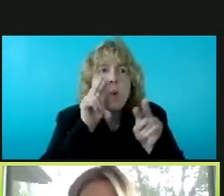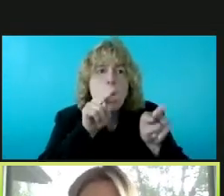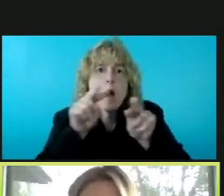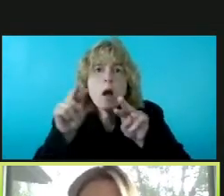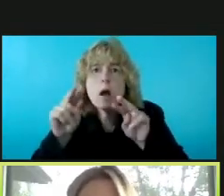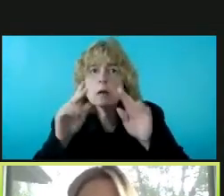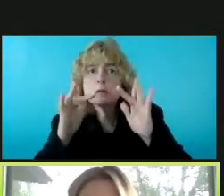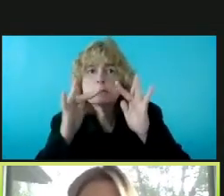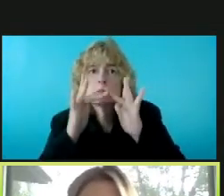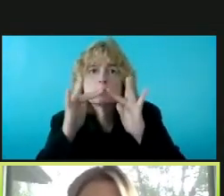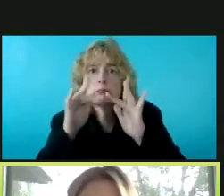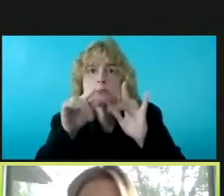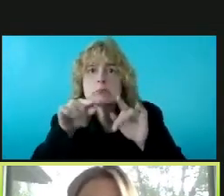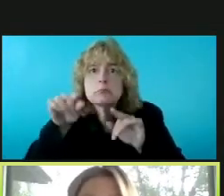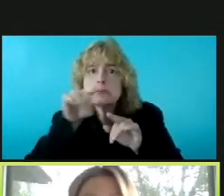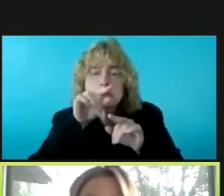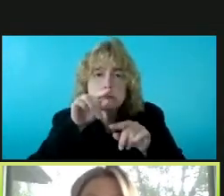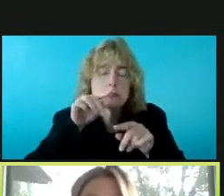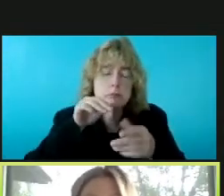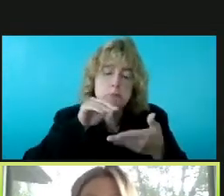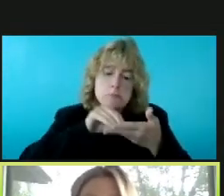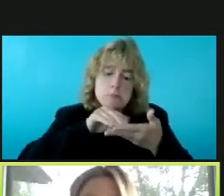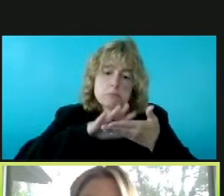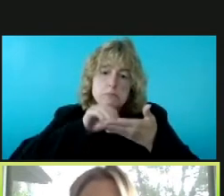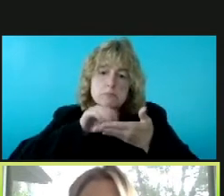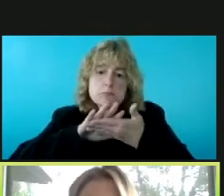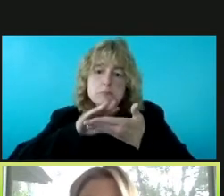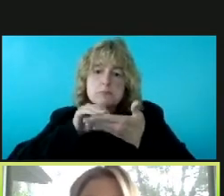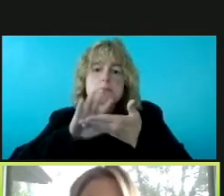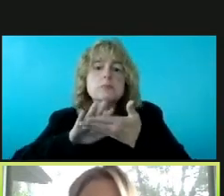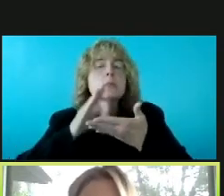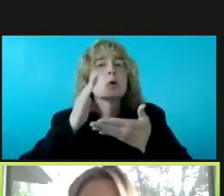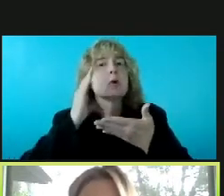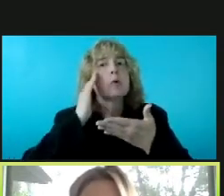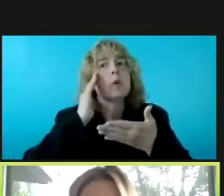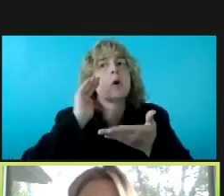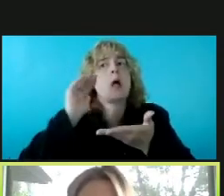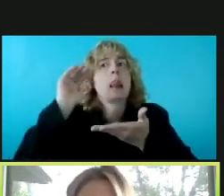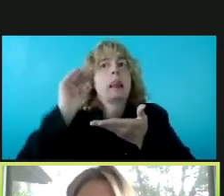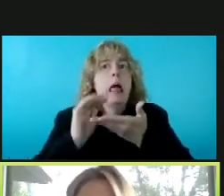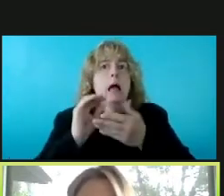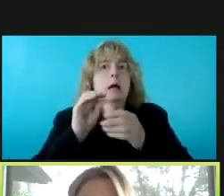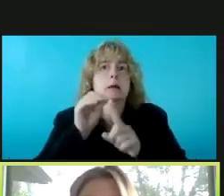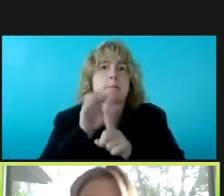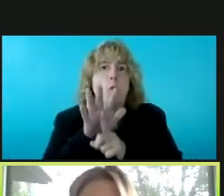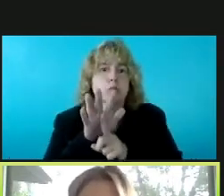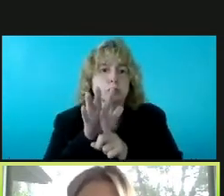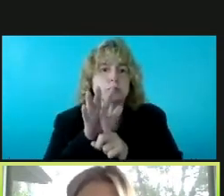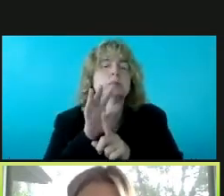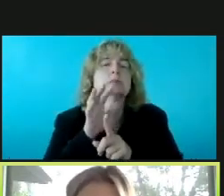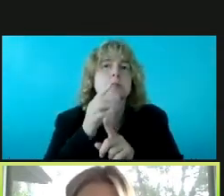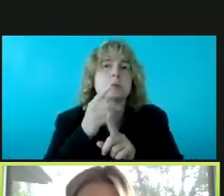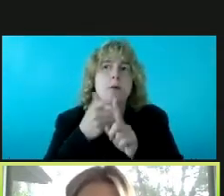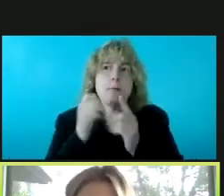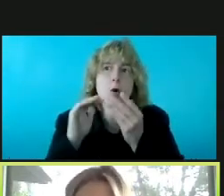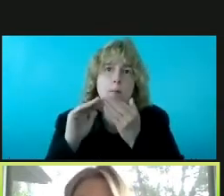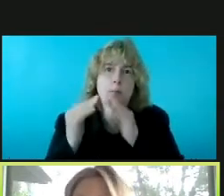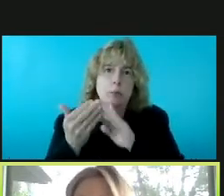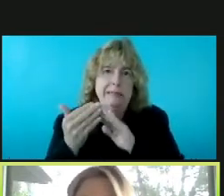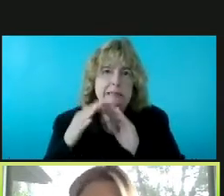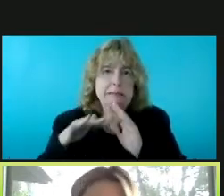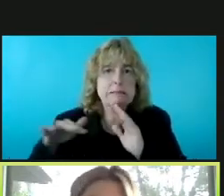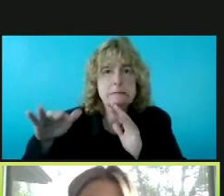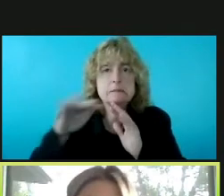potentially exposed to COVID-19. And it's less likely that you're going to get it from the community. So anything above 3% we